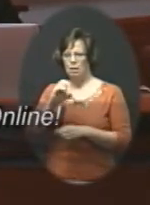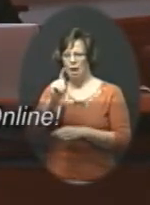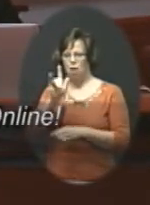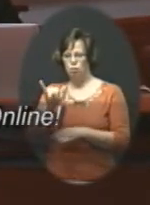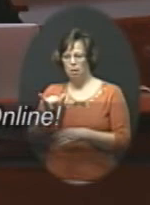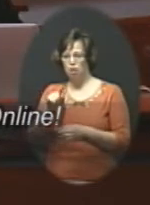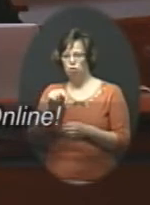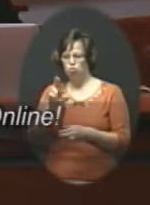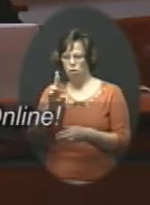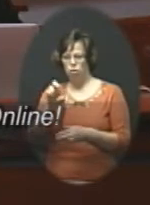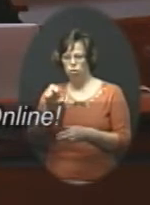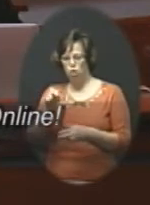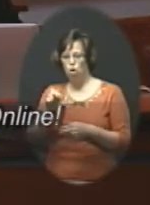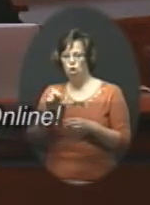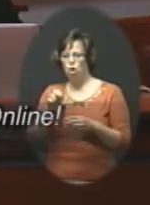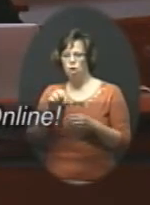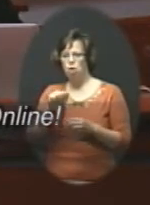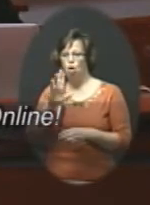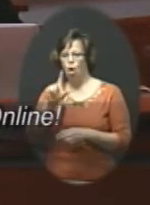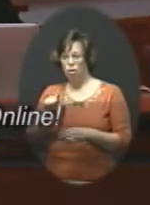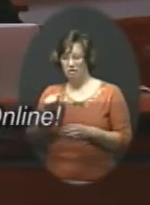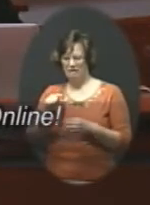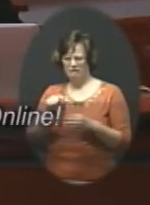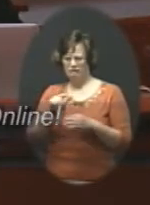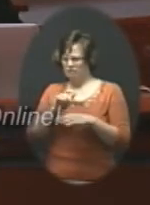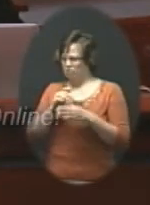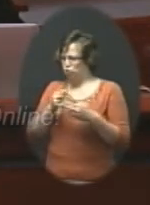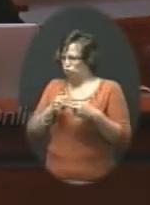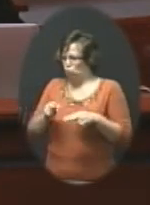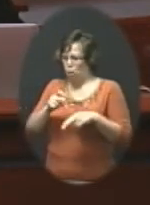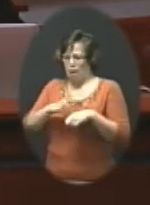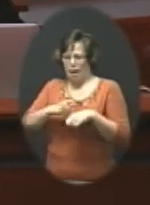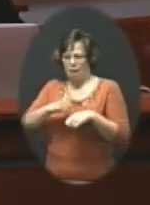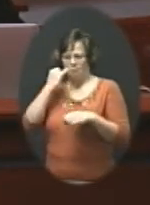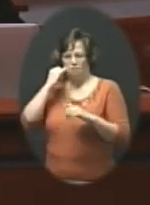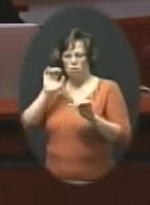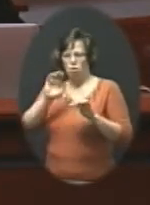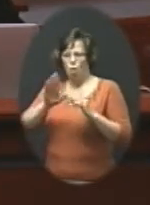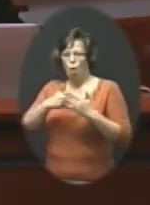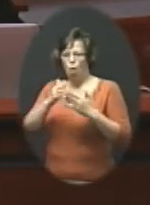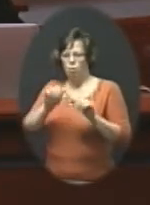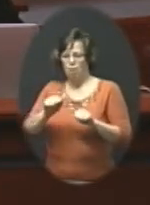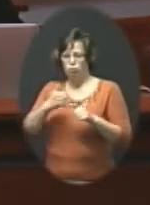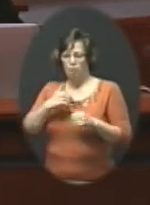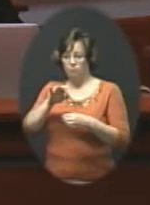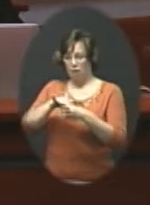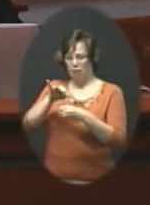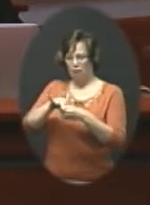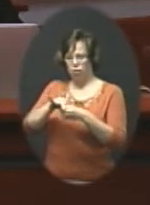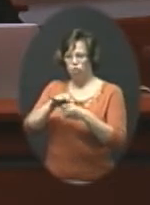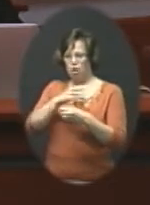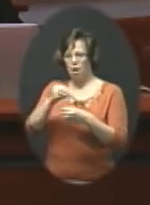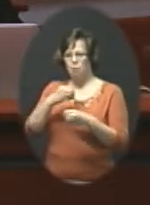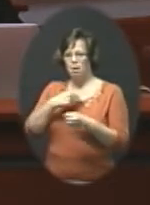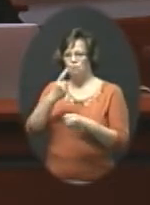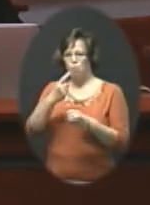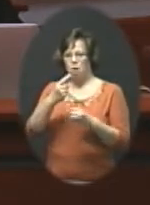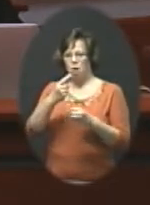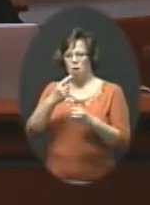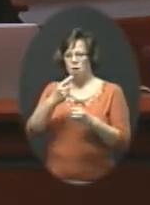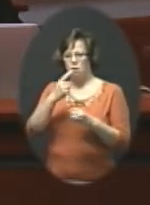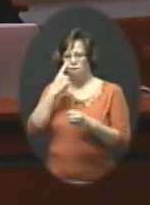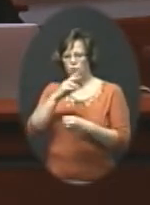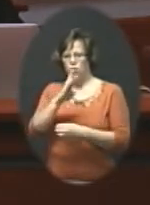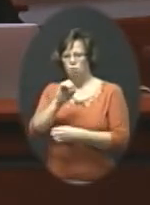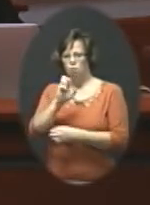that there's a very small window, if at all possible, to have that election. And in fact, we have one ruling from Brian Newby